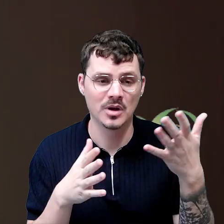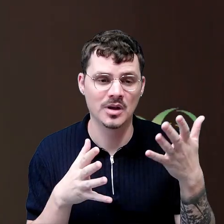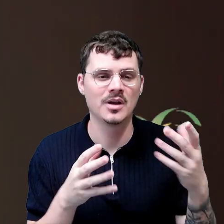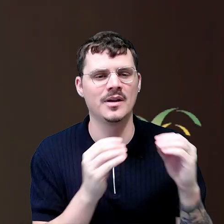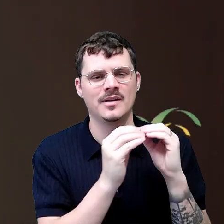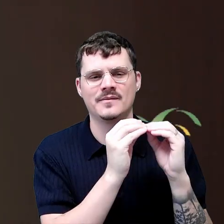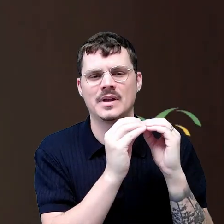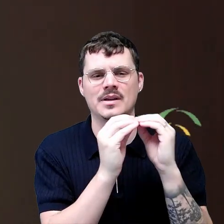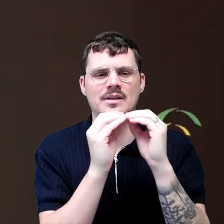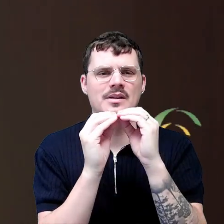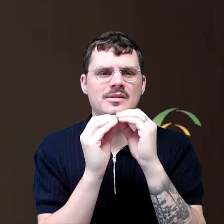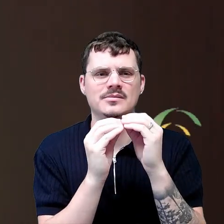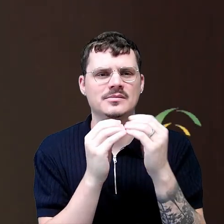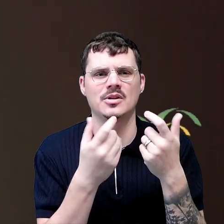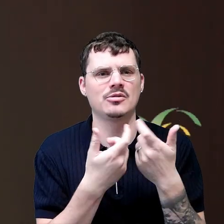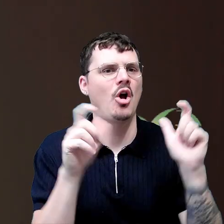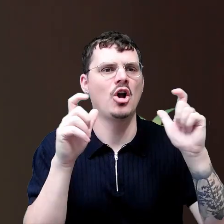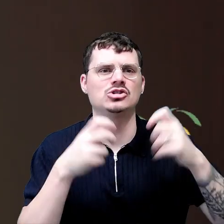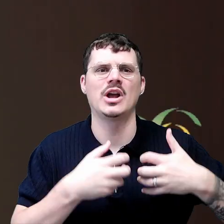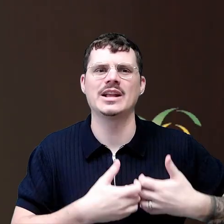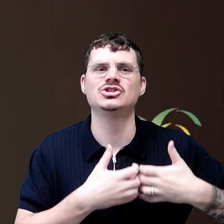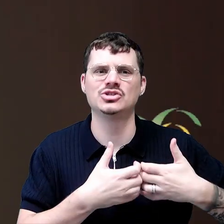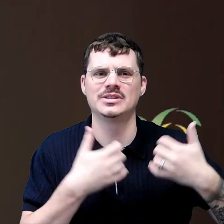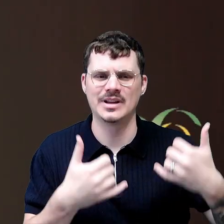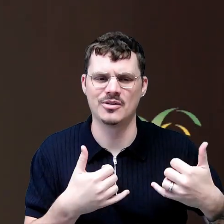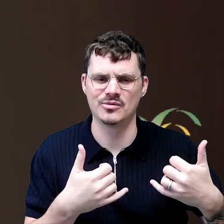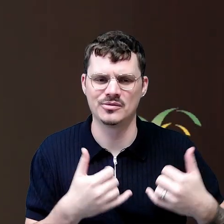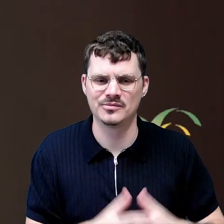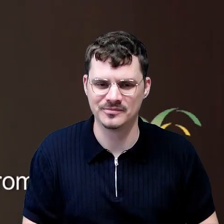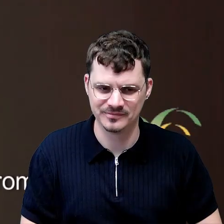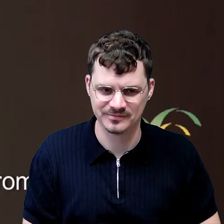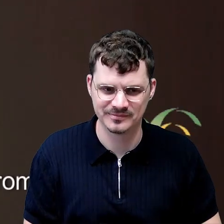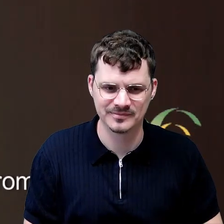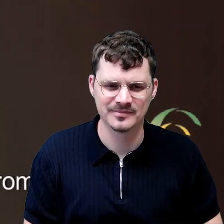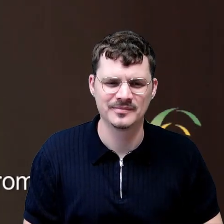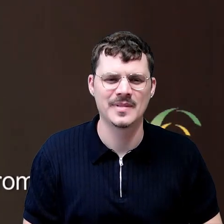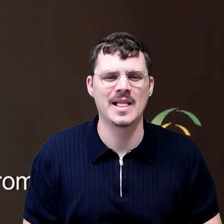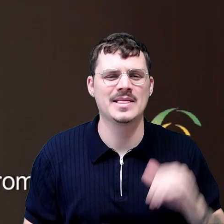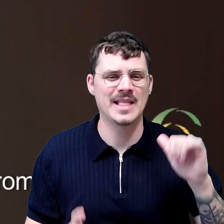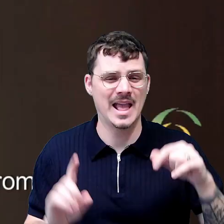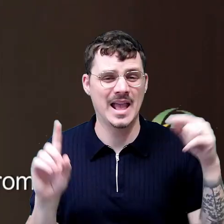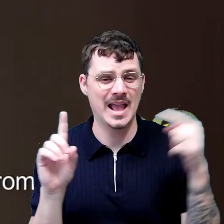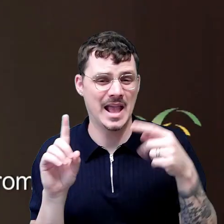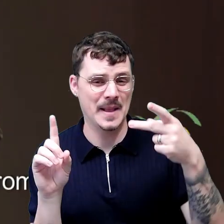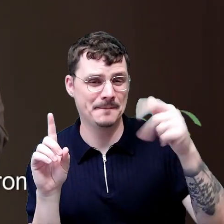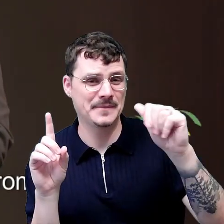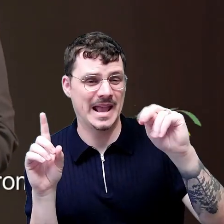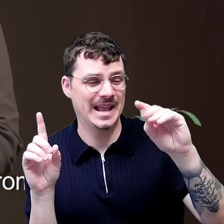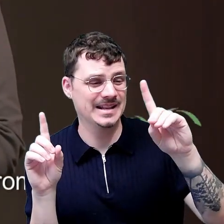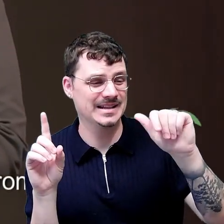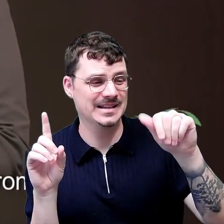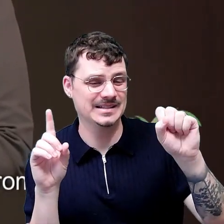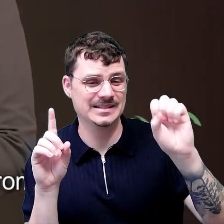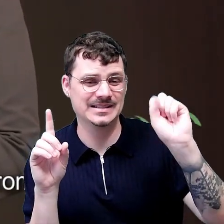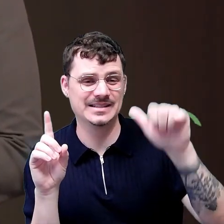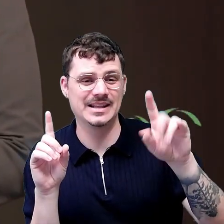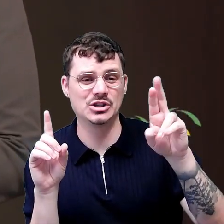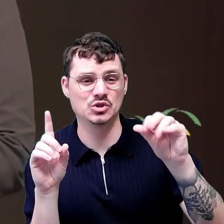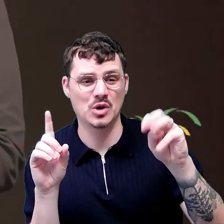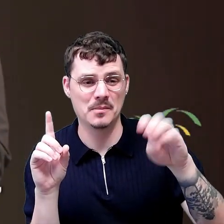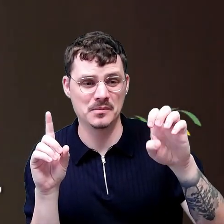repairing large engines. The mechanism by which the Pandas